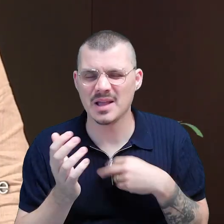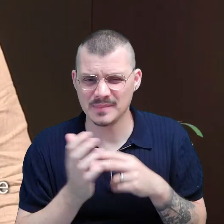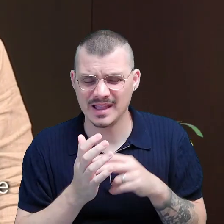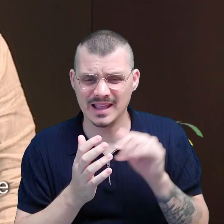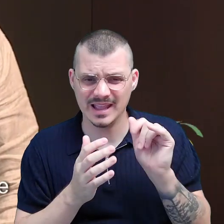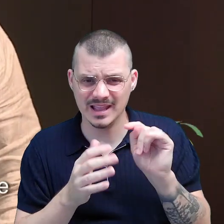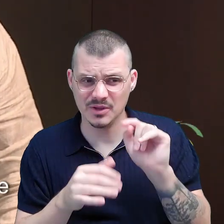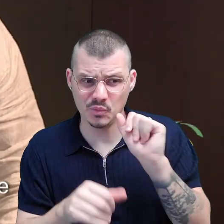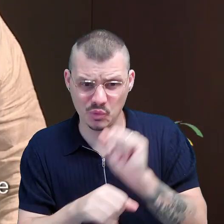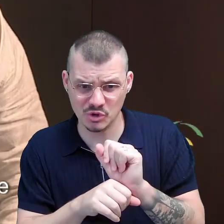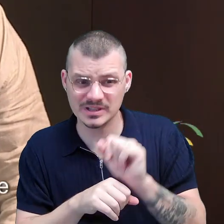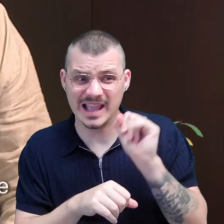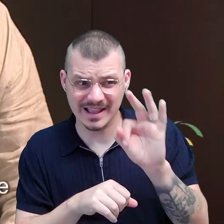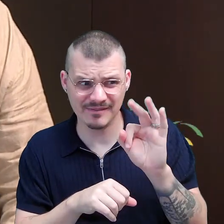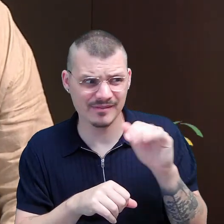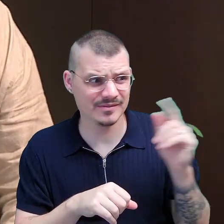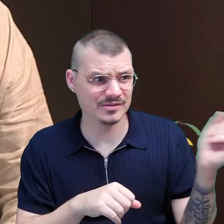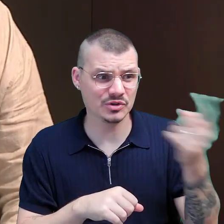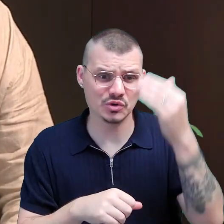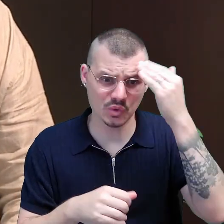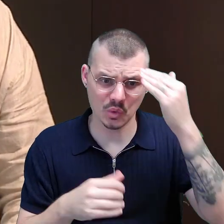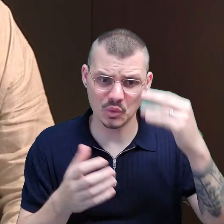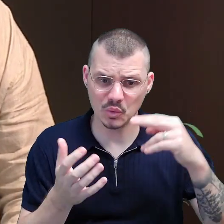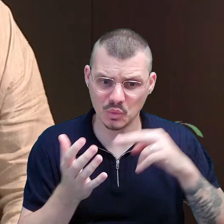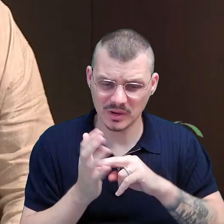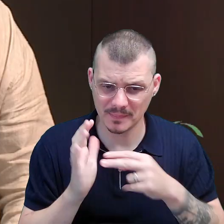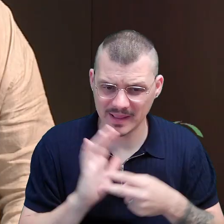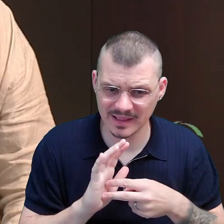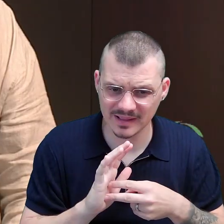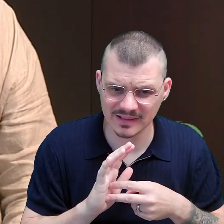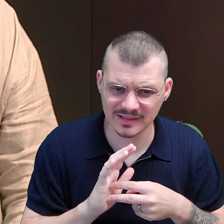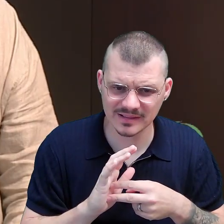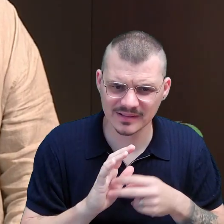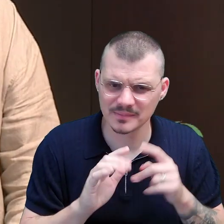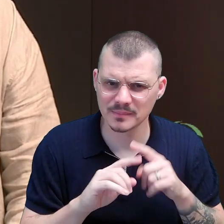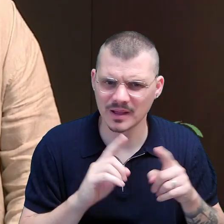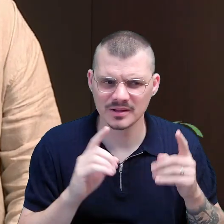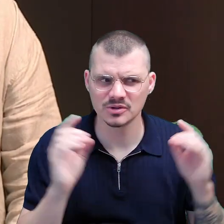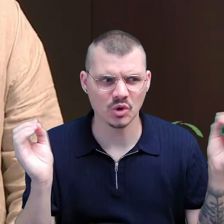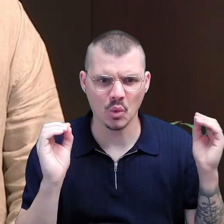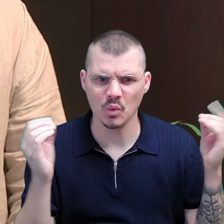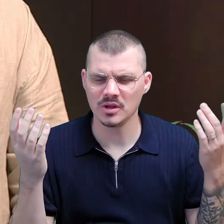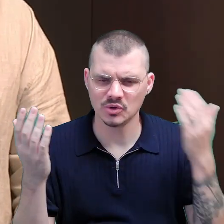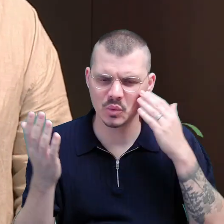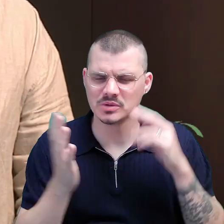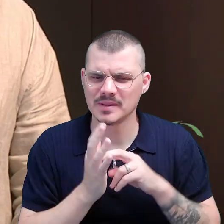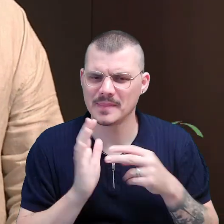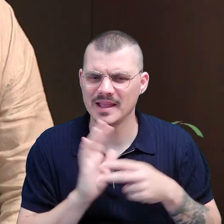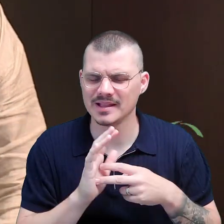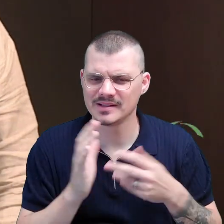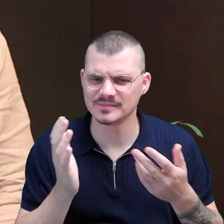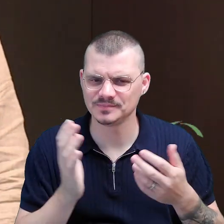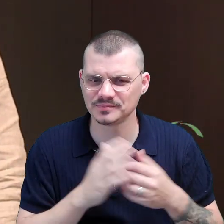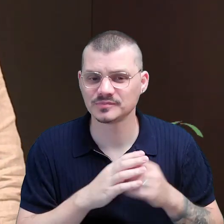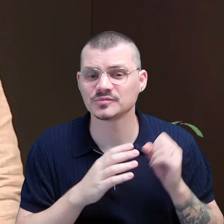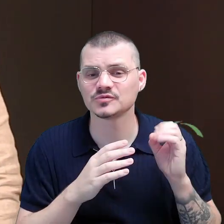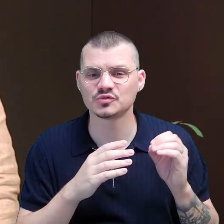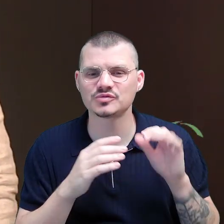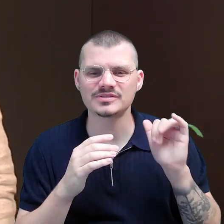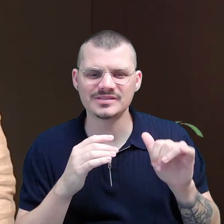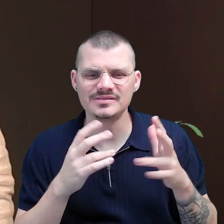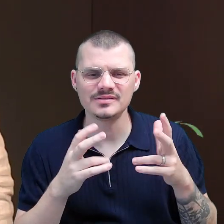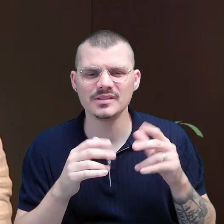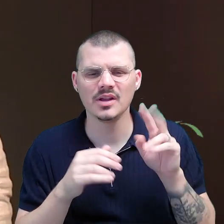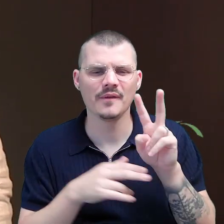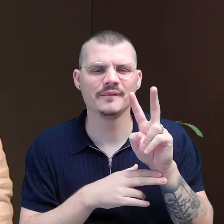And I mean, it kind of works if anybody else knows what it means, right? But nobody did.